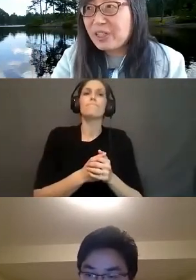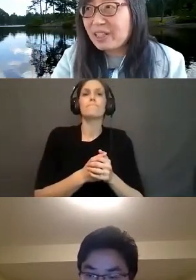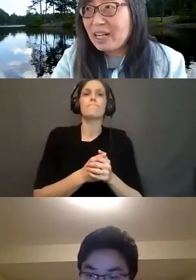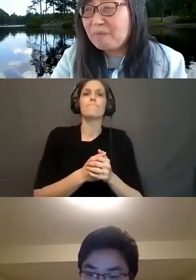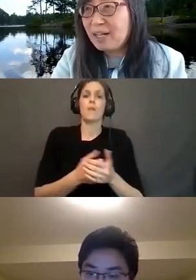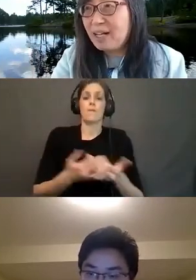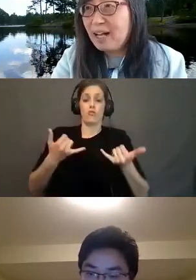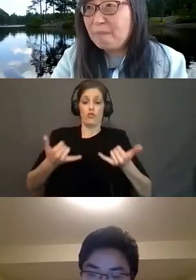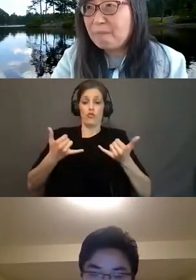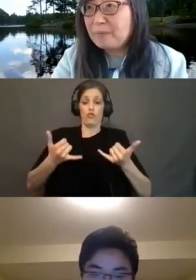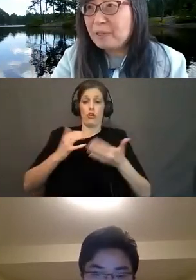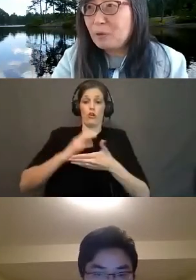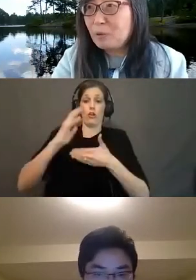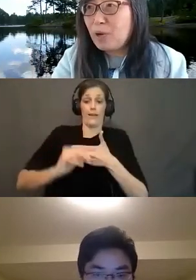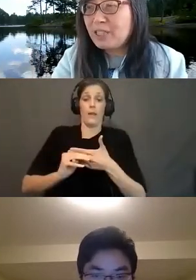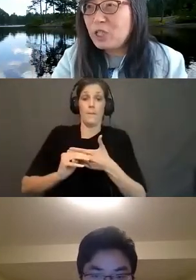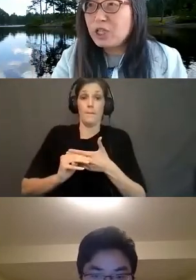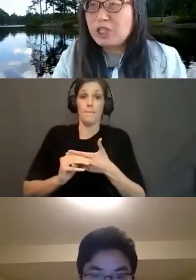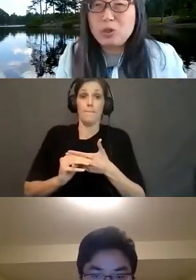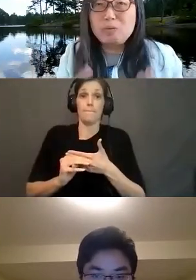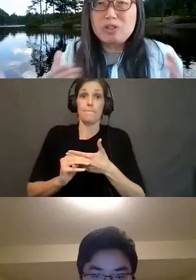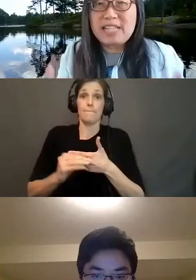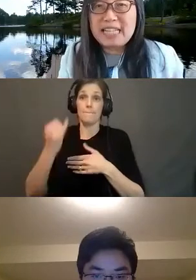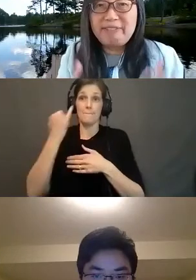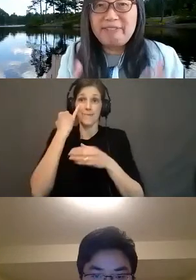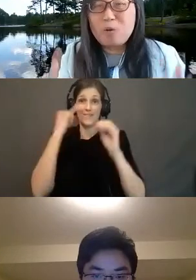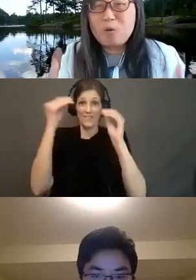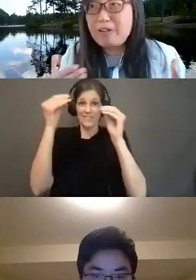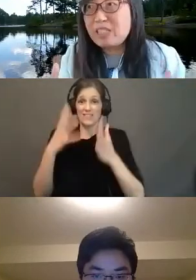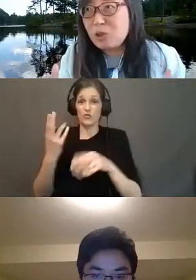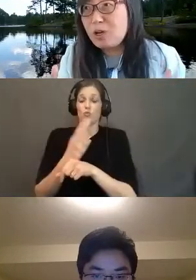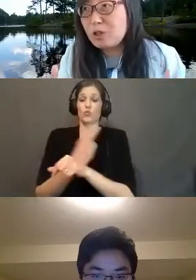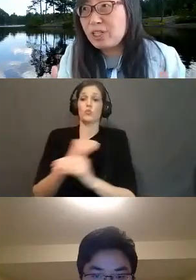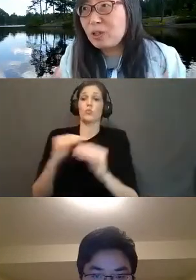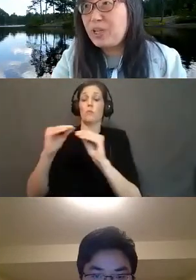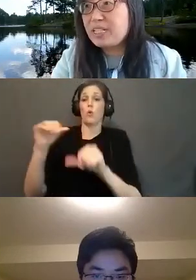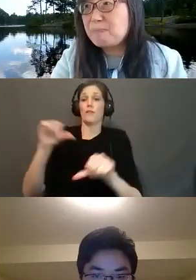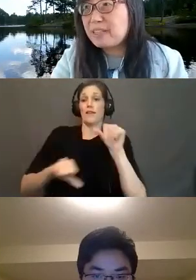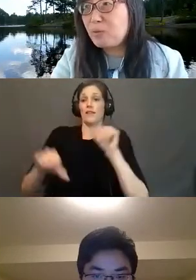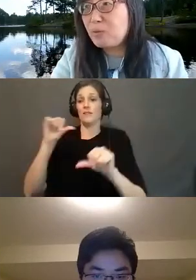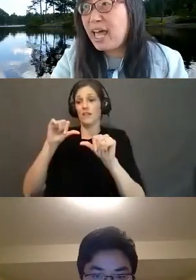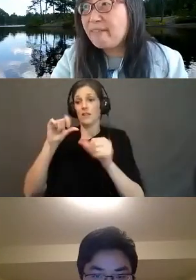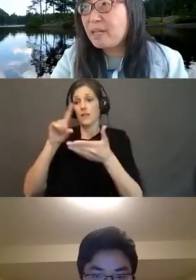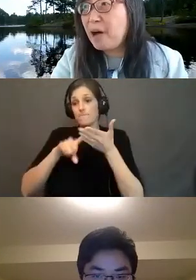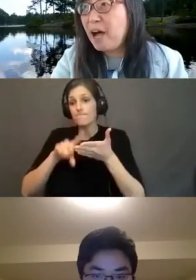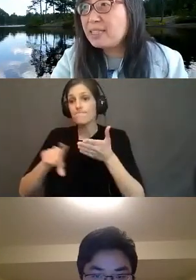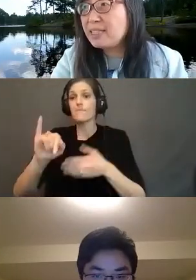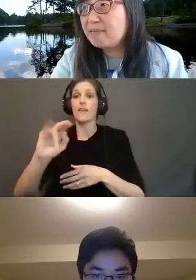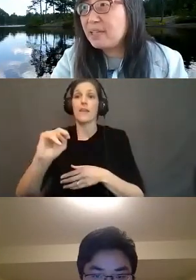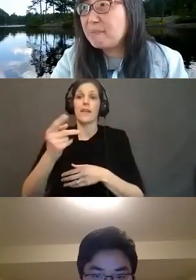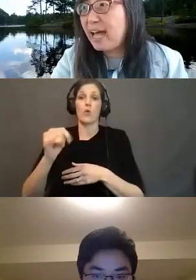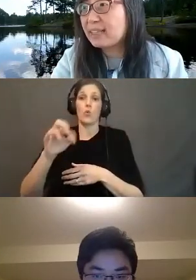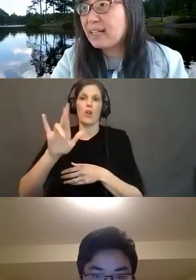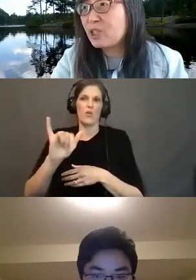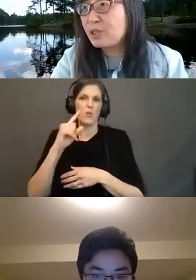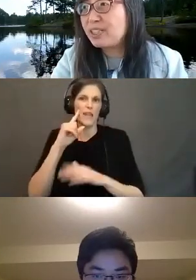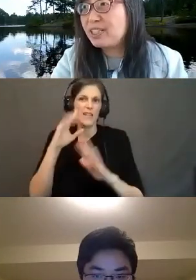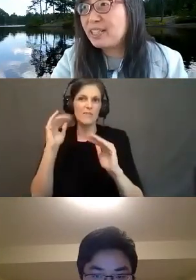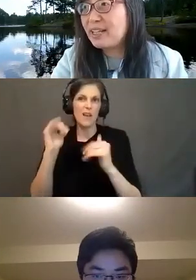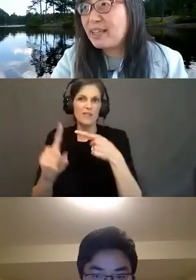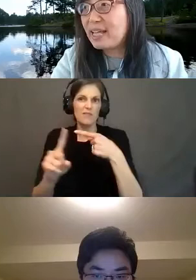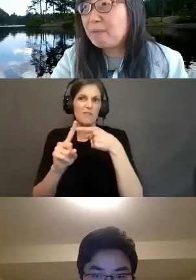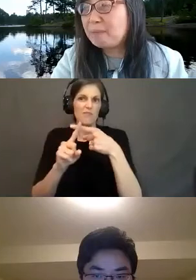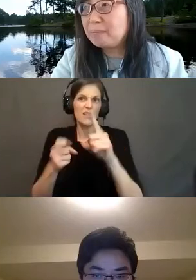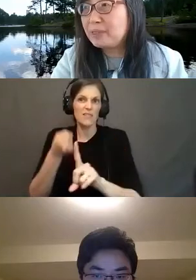current curriculum, when teachers use more scientific inquiry instruction, we expect it will have a positive impact on student